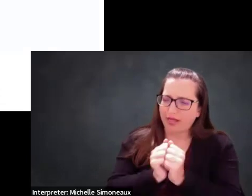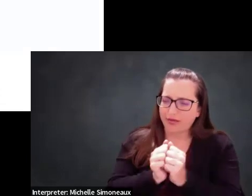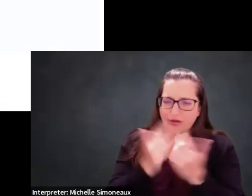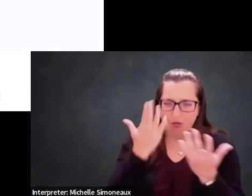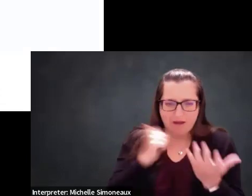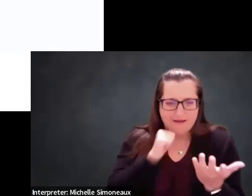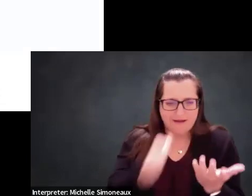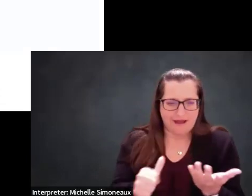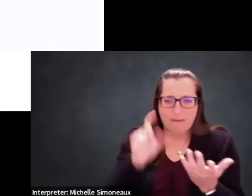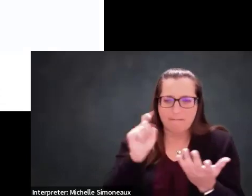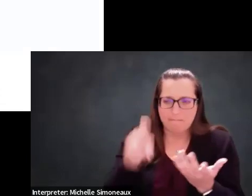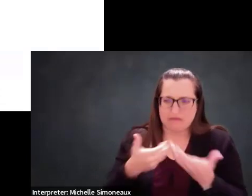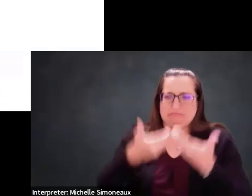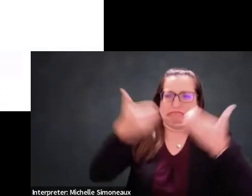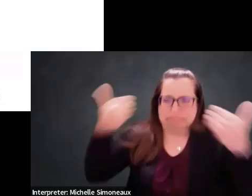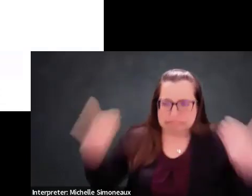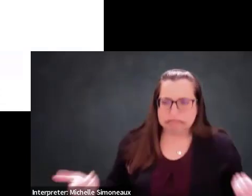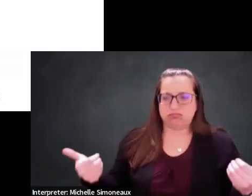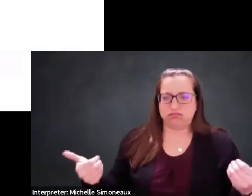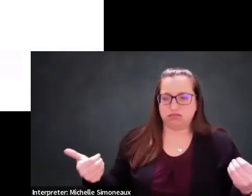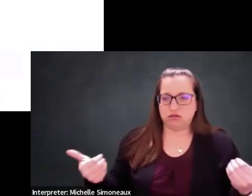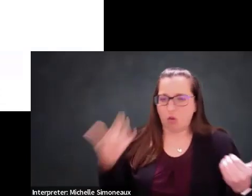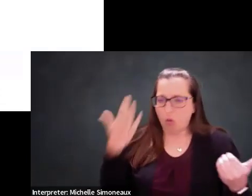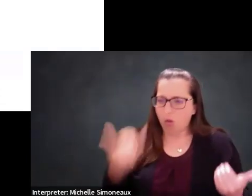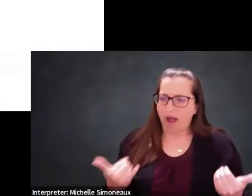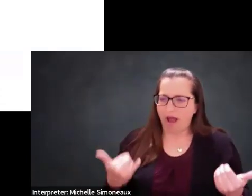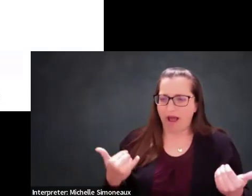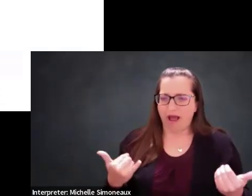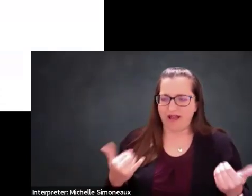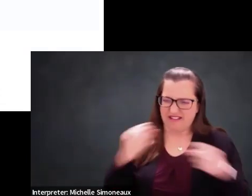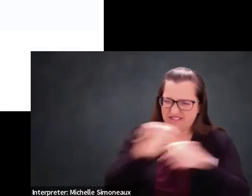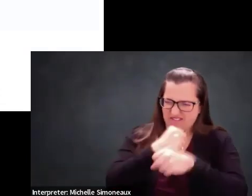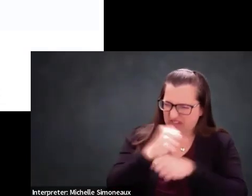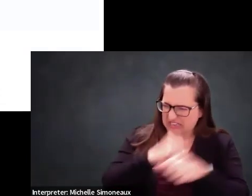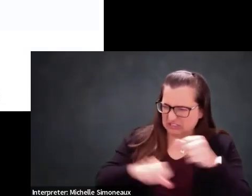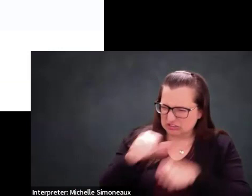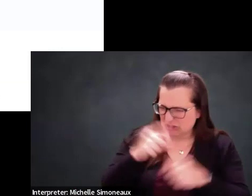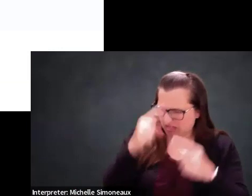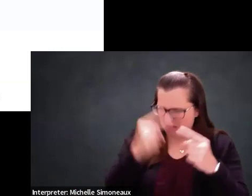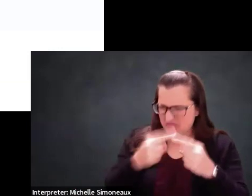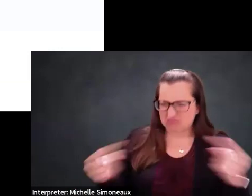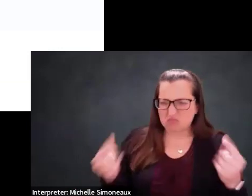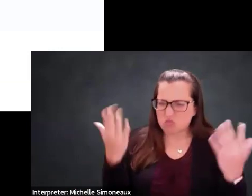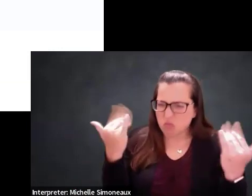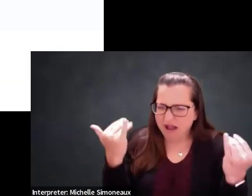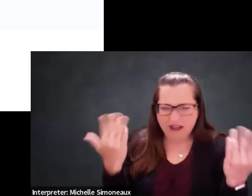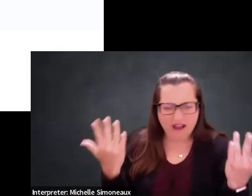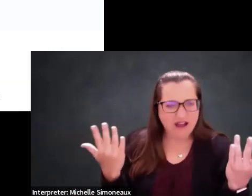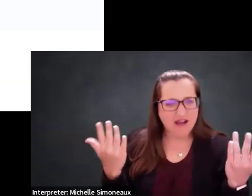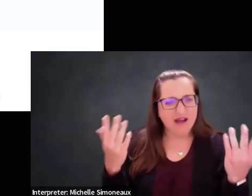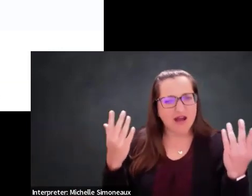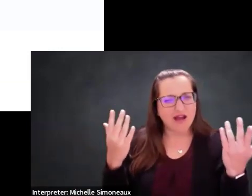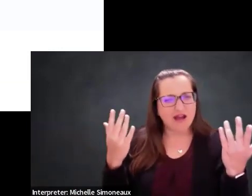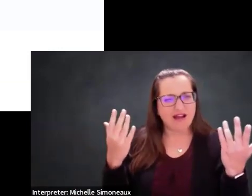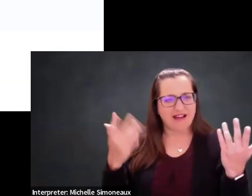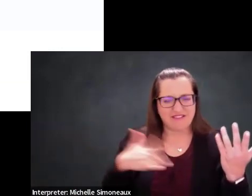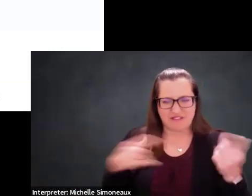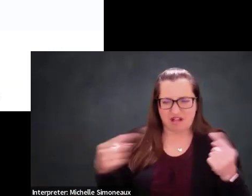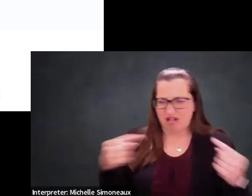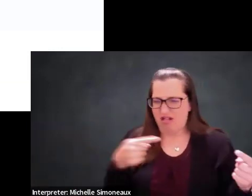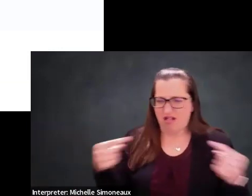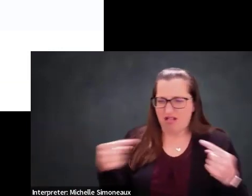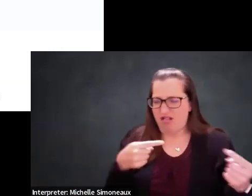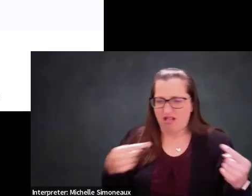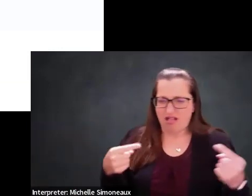spoken language, AAC, sign language, why do they have to fight each other? Why do they have to kind of be pinned against each other? And